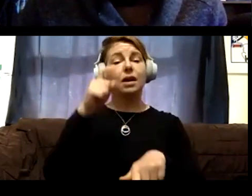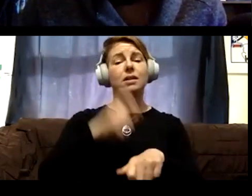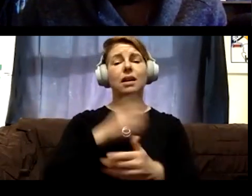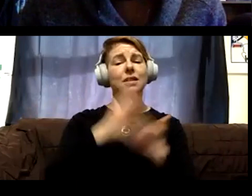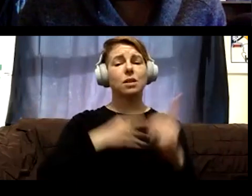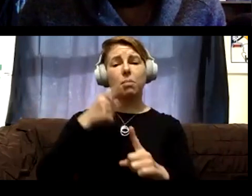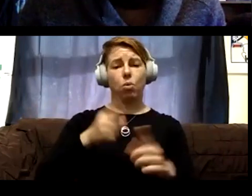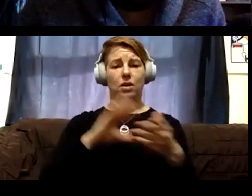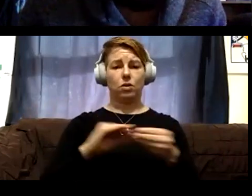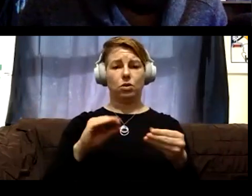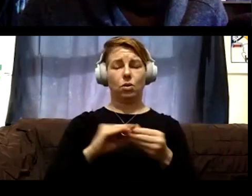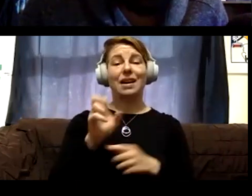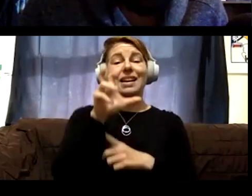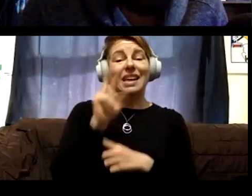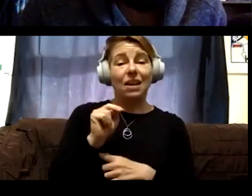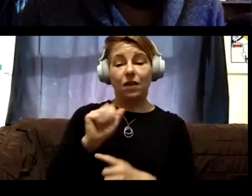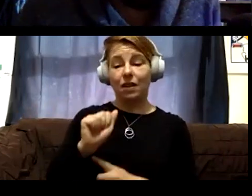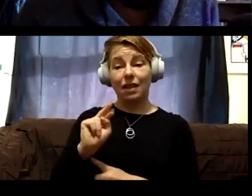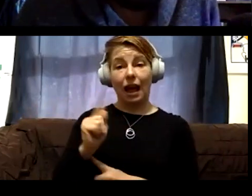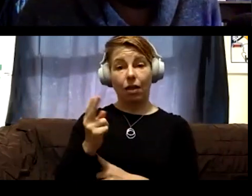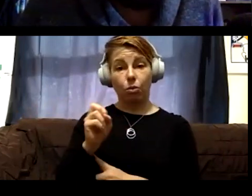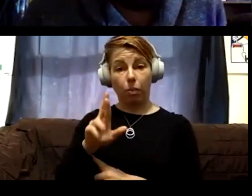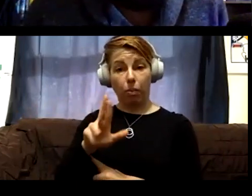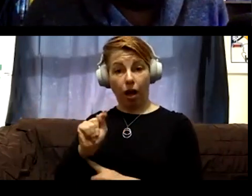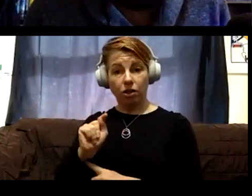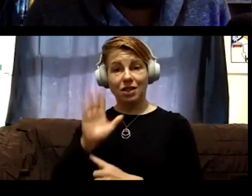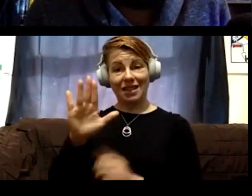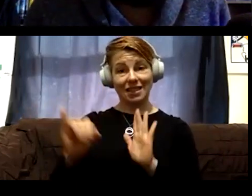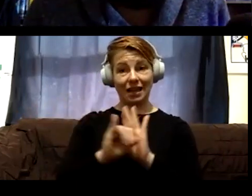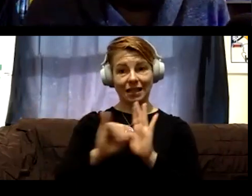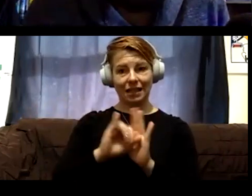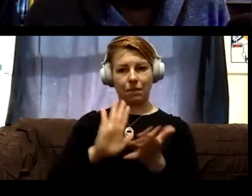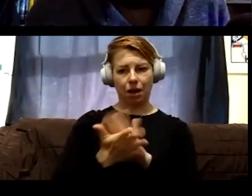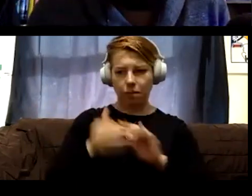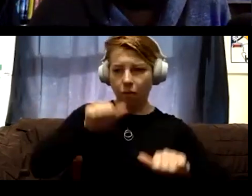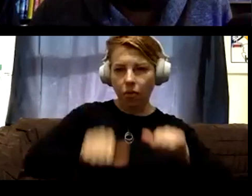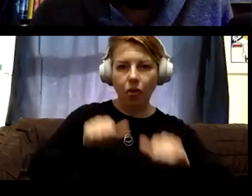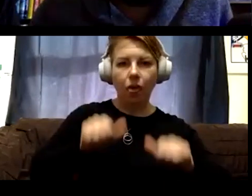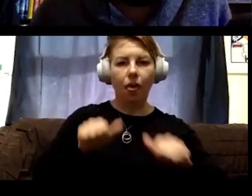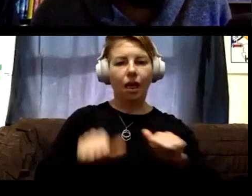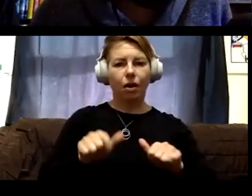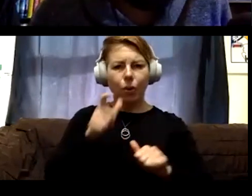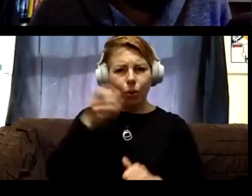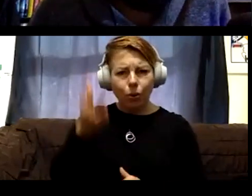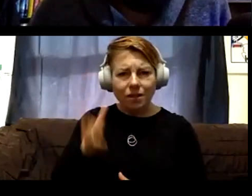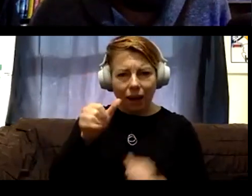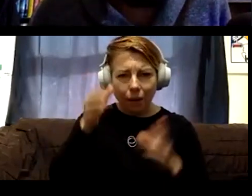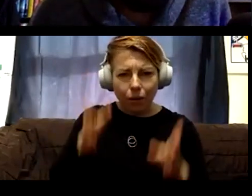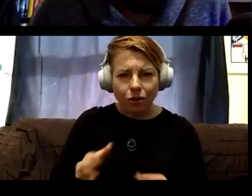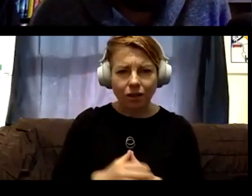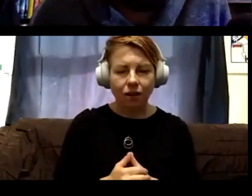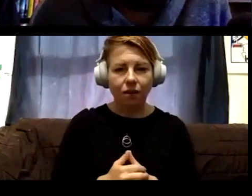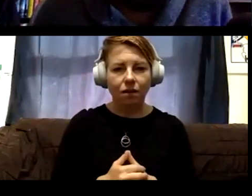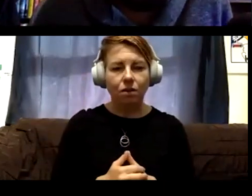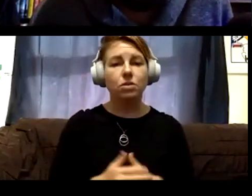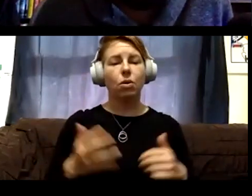story, even the anthropologist's identity is thrown into doubt. And we are left asking the question, who is human and who is